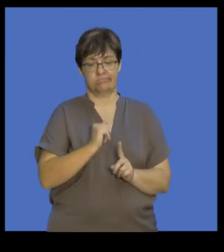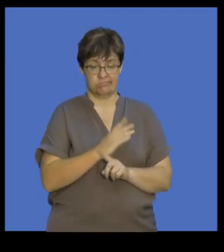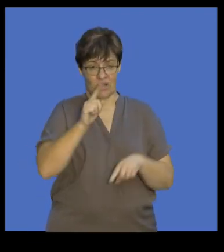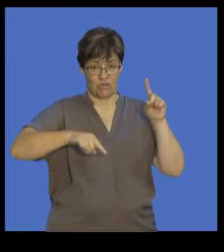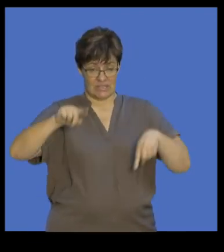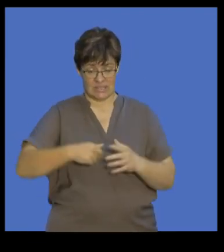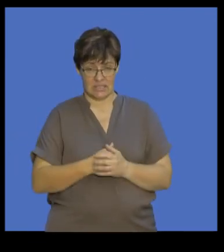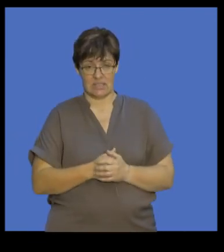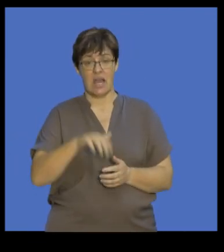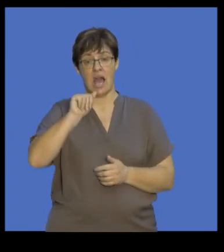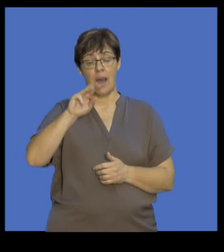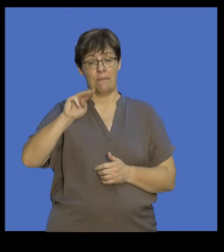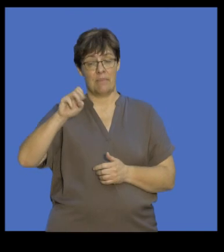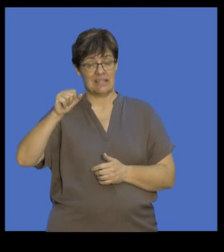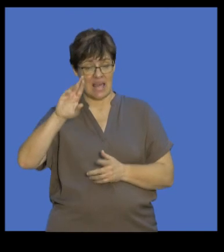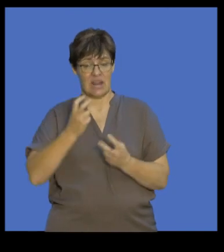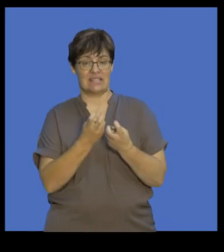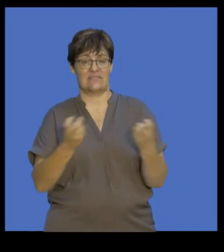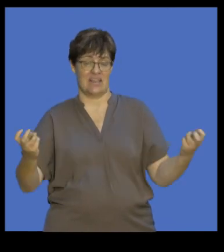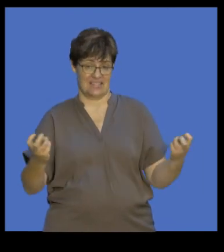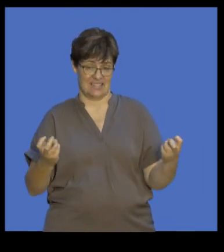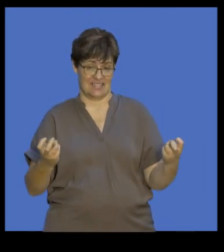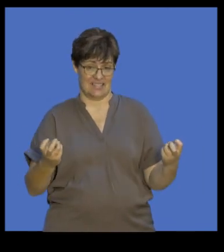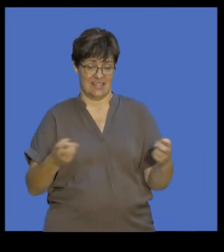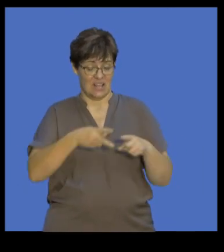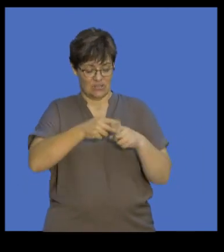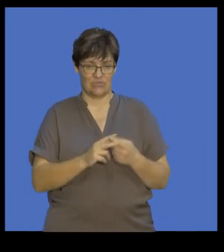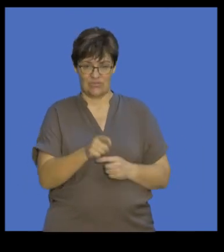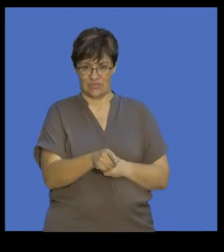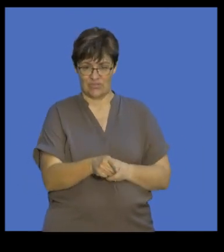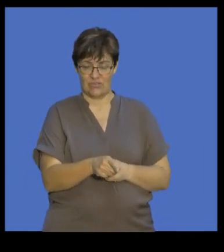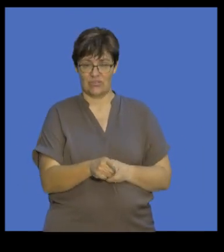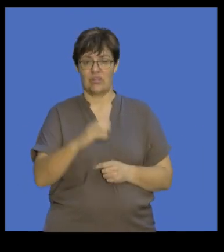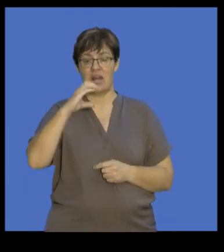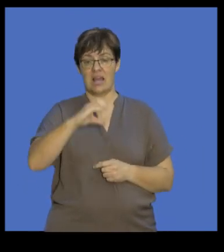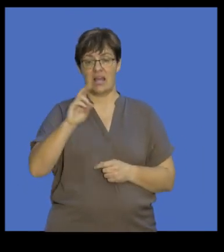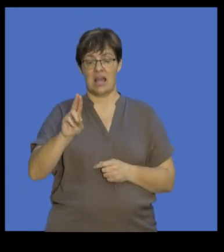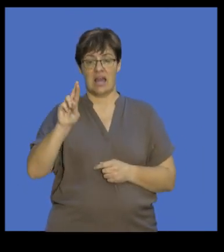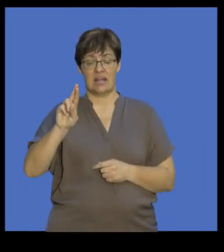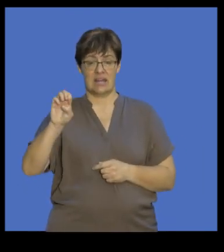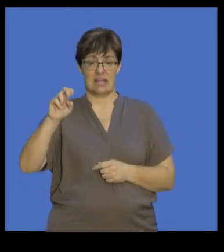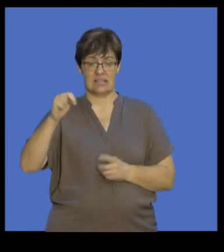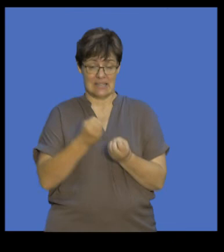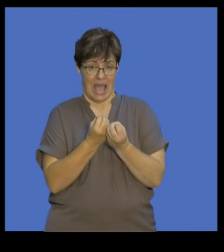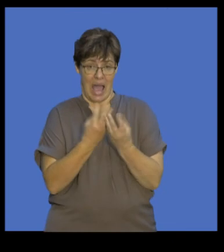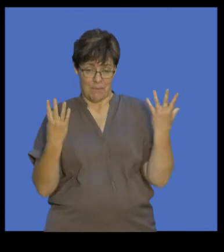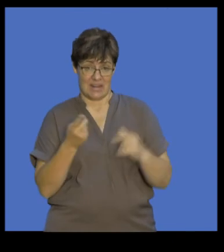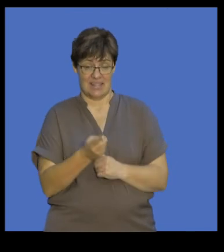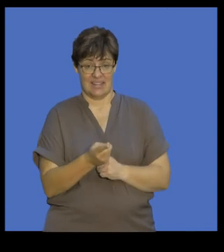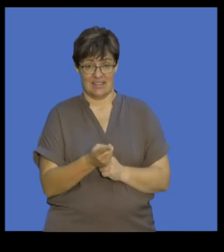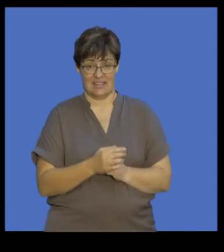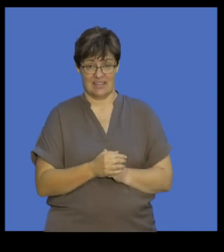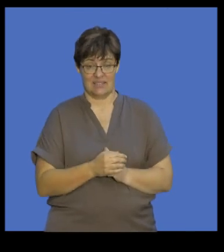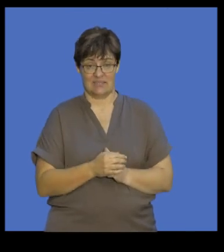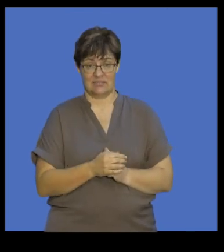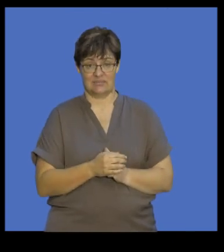of a definition. And then an ammeter is a device, that's an instrument. Current is a quantity,